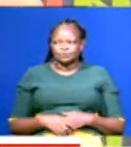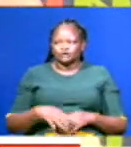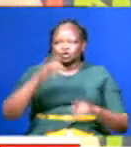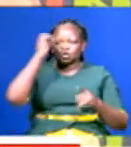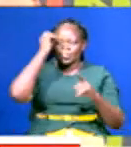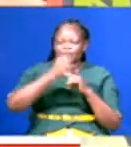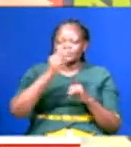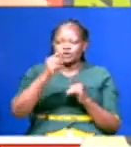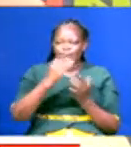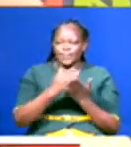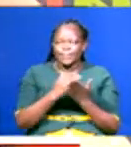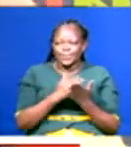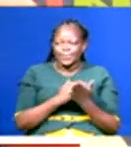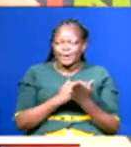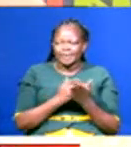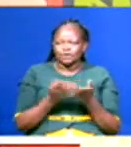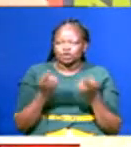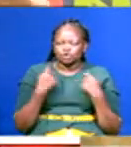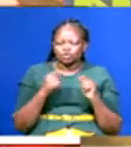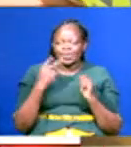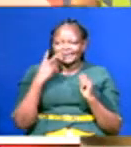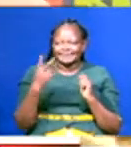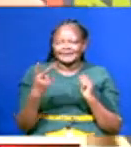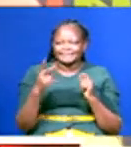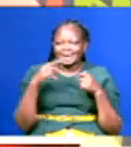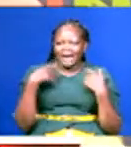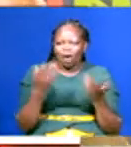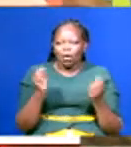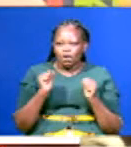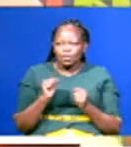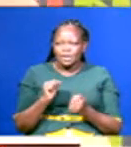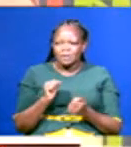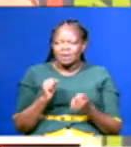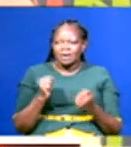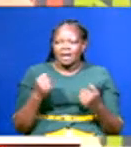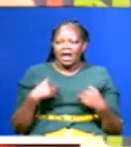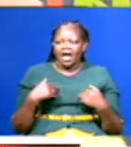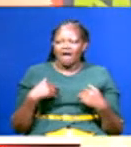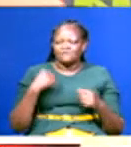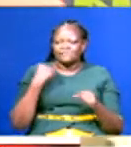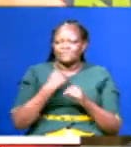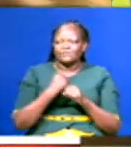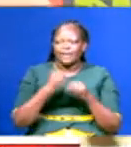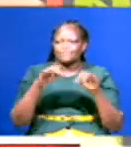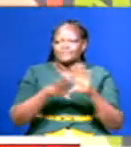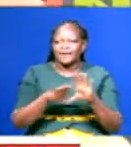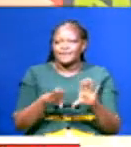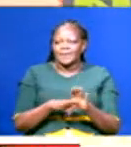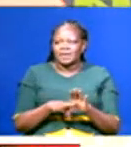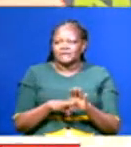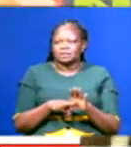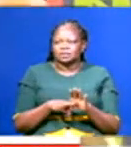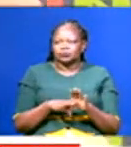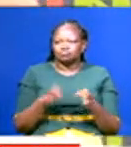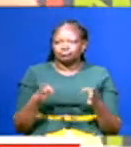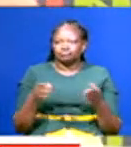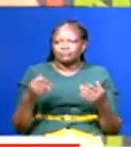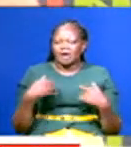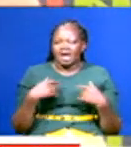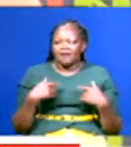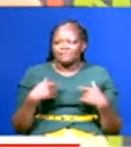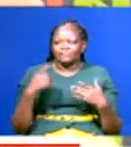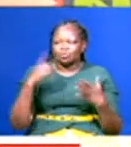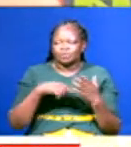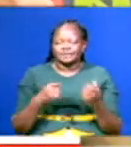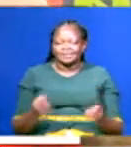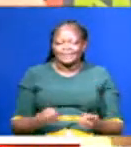program is try and see how can we help staff member or faculty members be equipped with what is happening